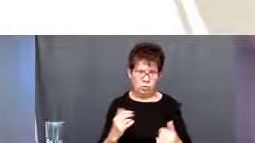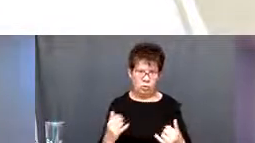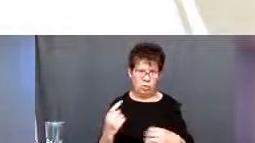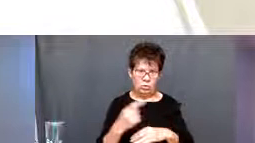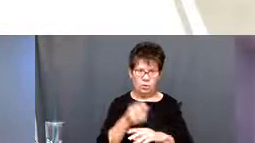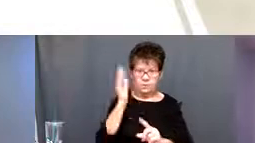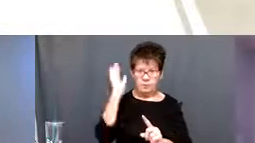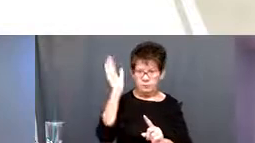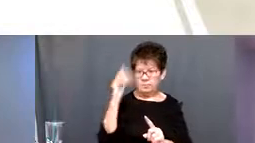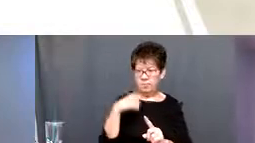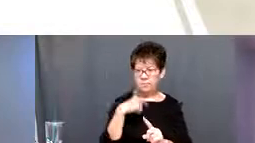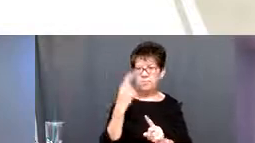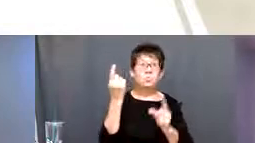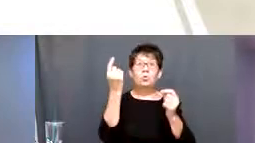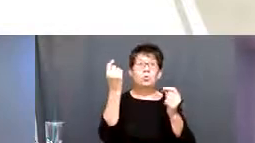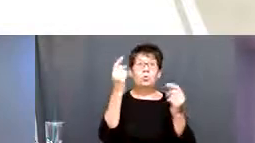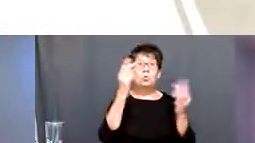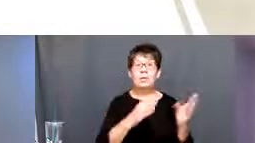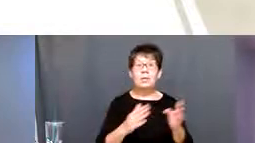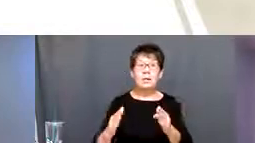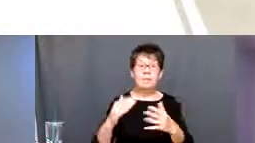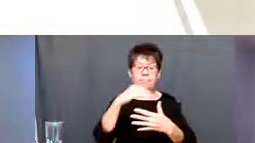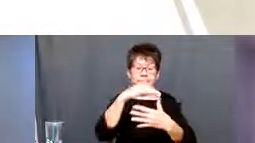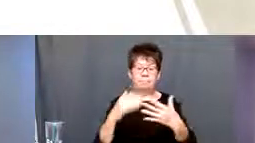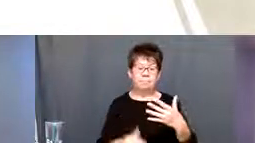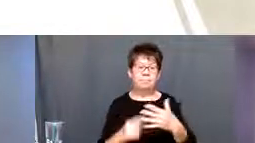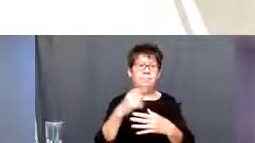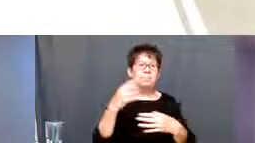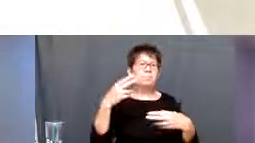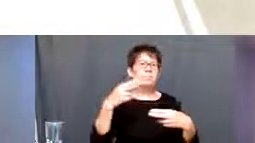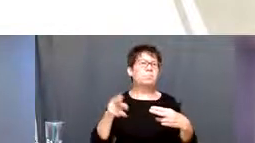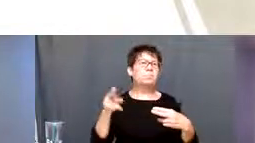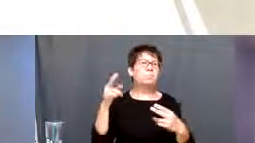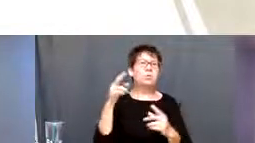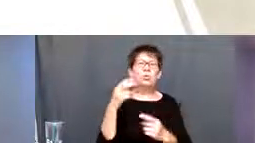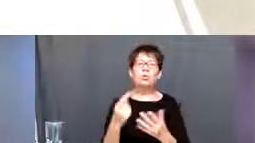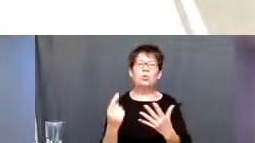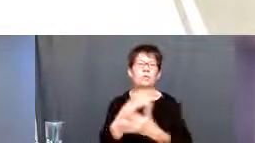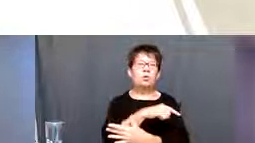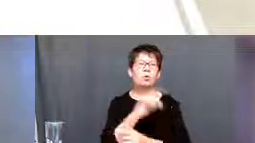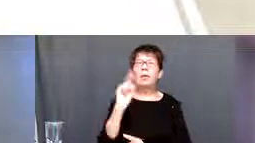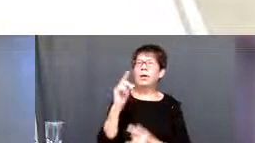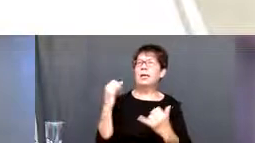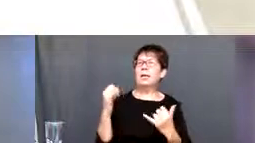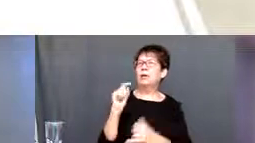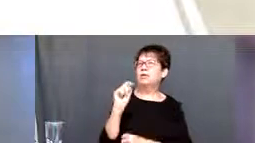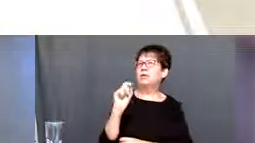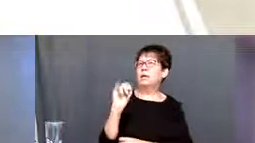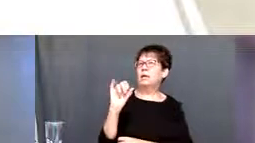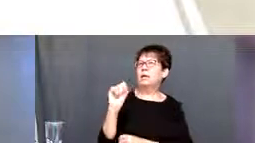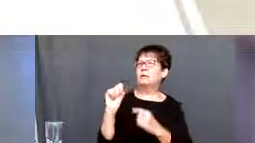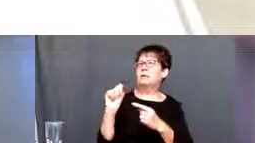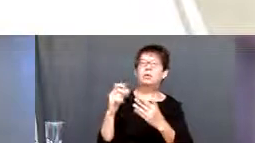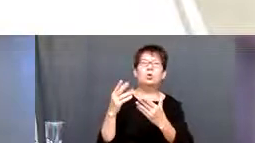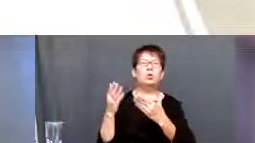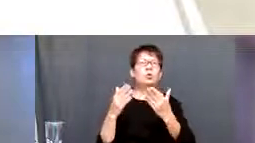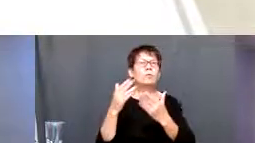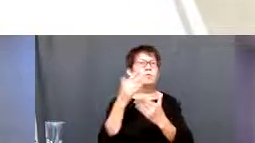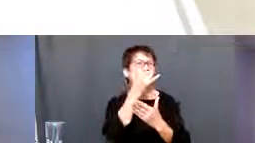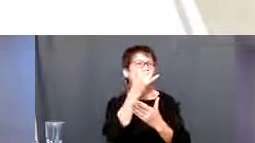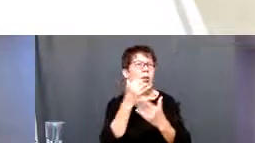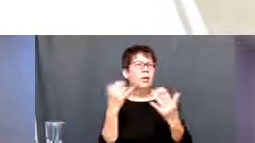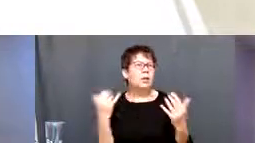presentation, we're going to do a couple of things. First, we're going to give a quick review. Where is TEIS right now? What is the service environment